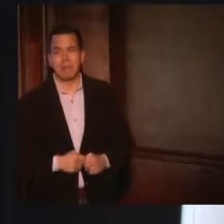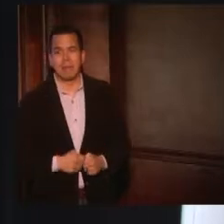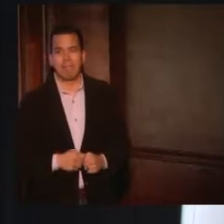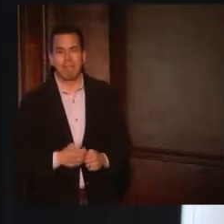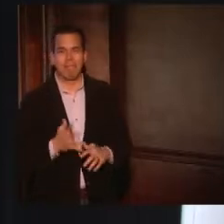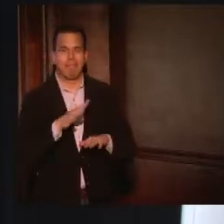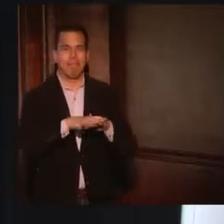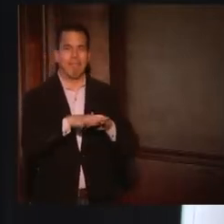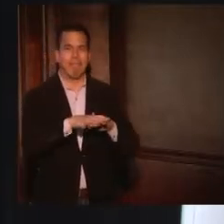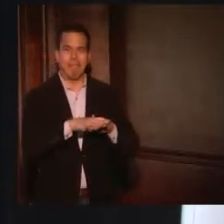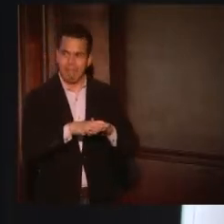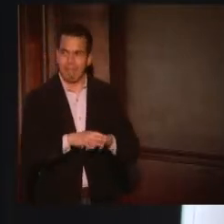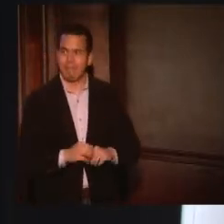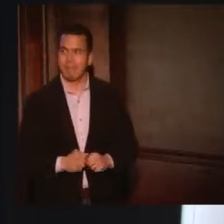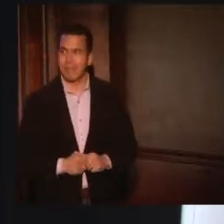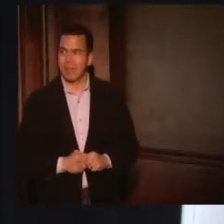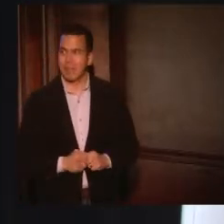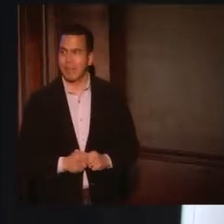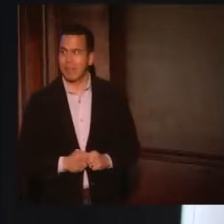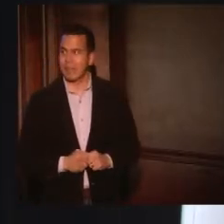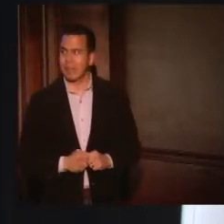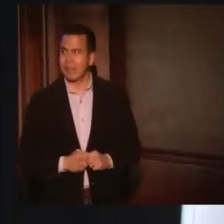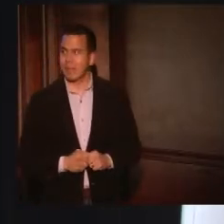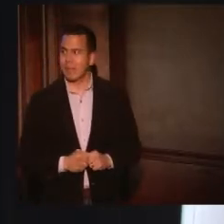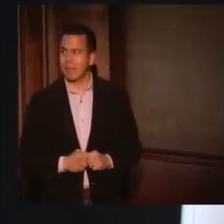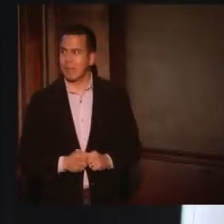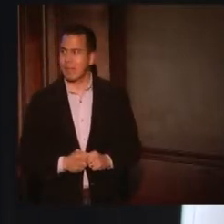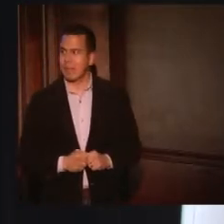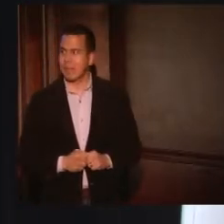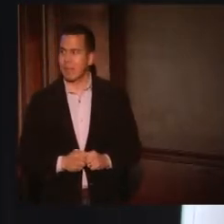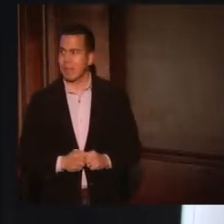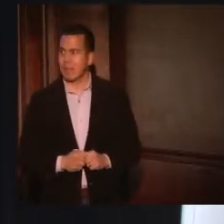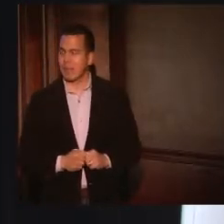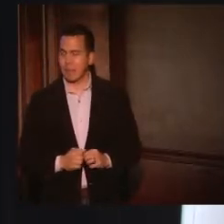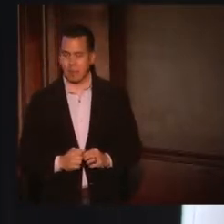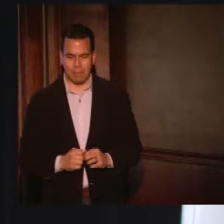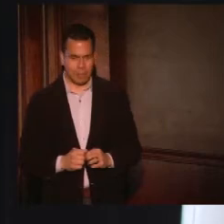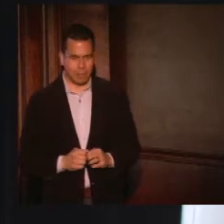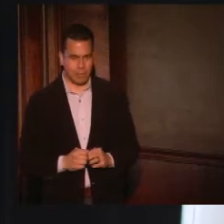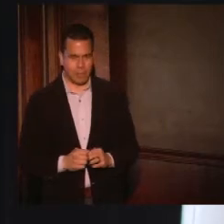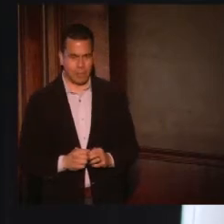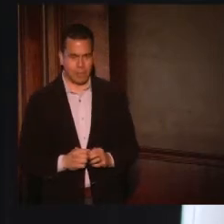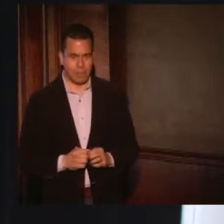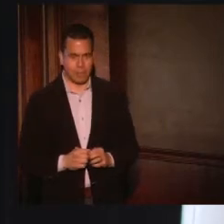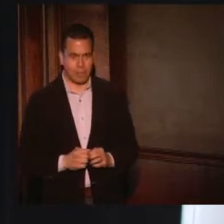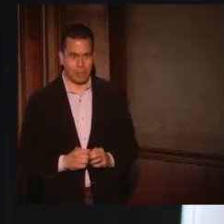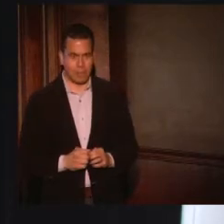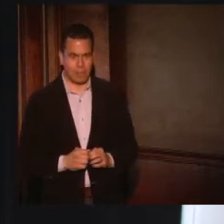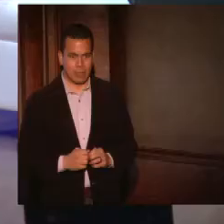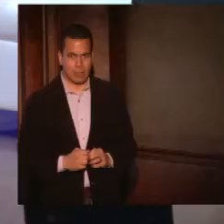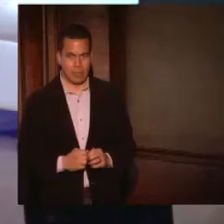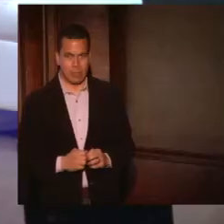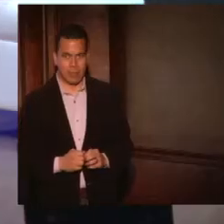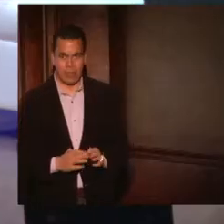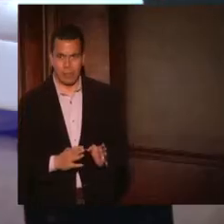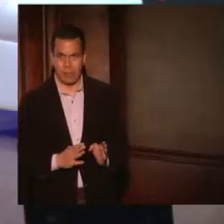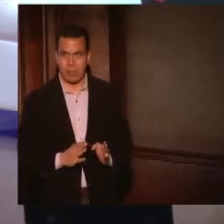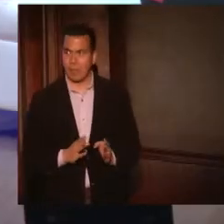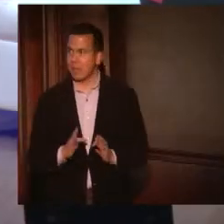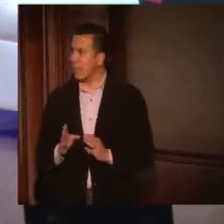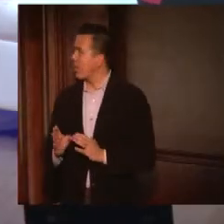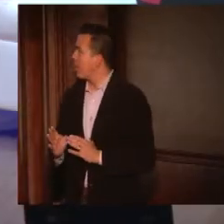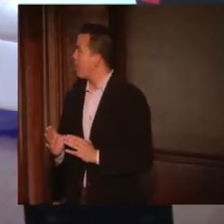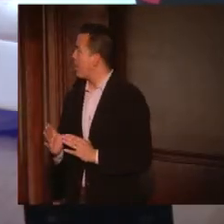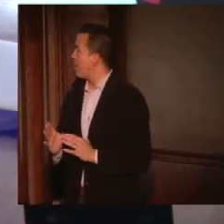This is turning out to be really funny. I don't think they know. I don't think they know. Maybe just continue. They do know. They